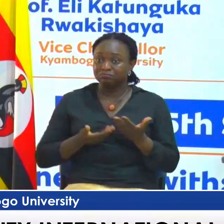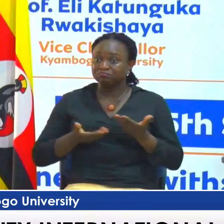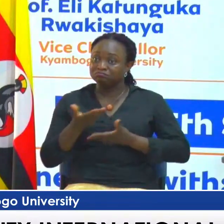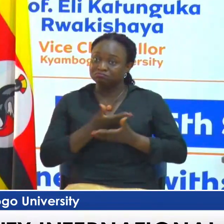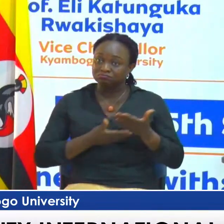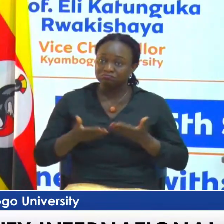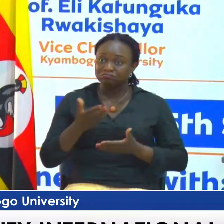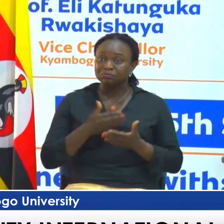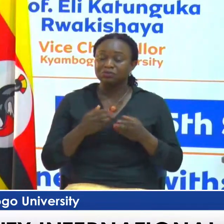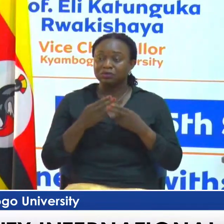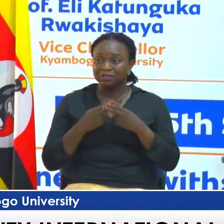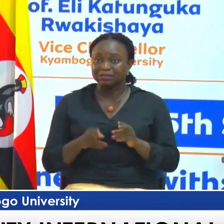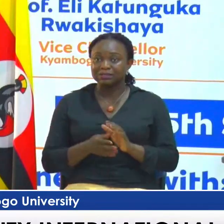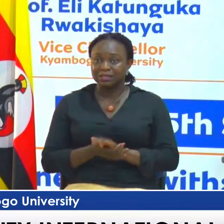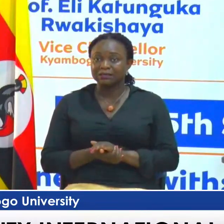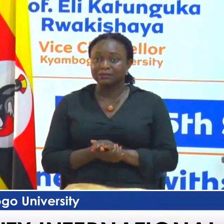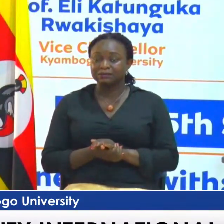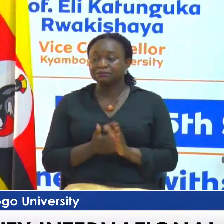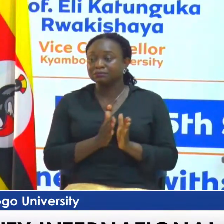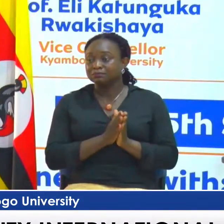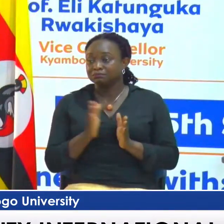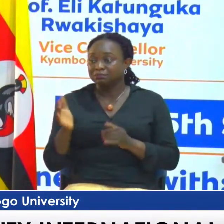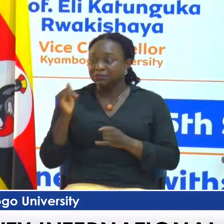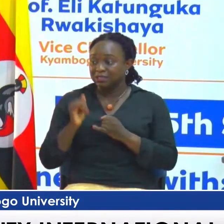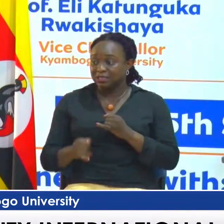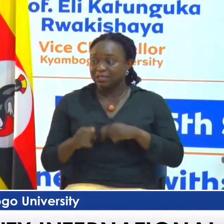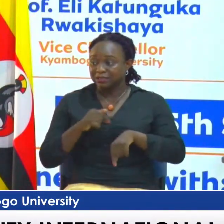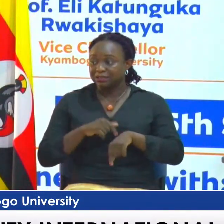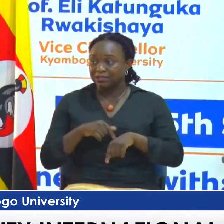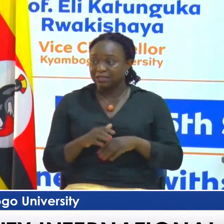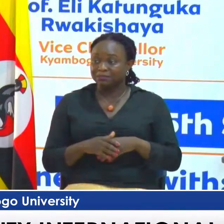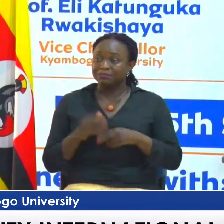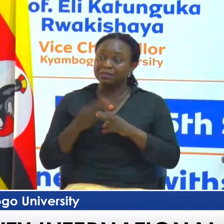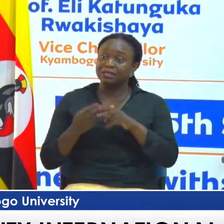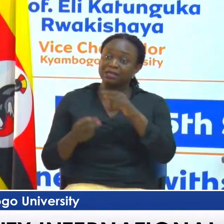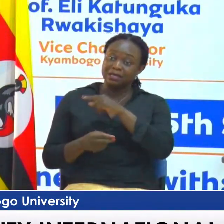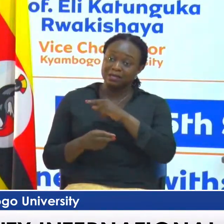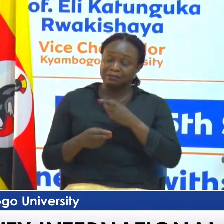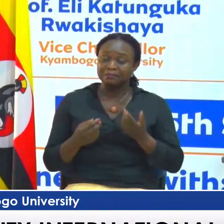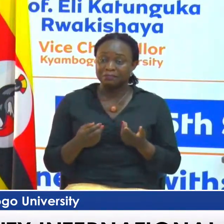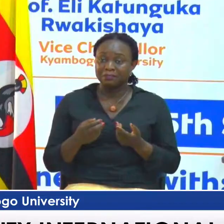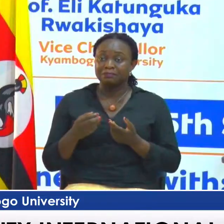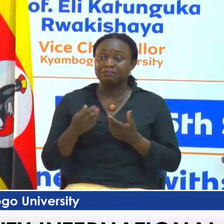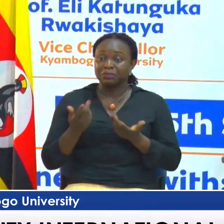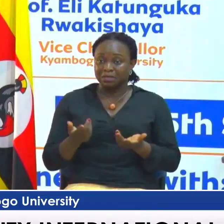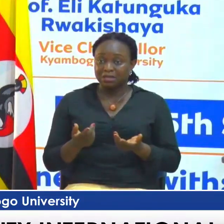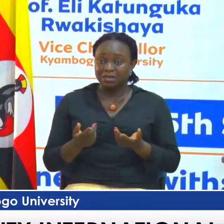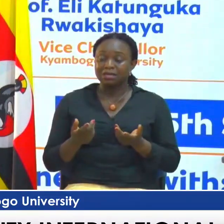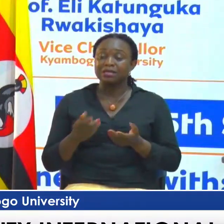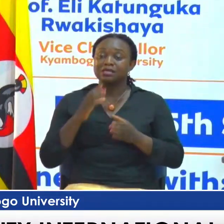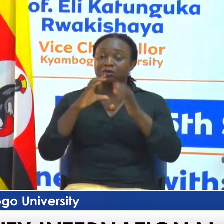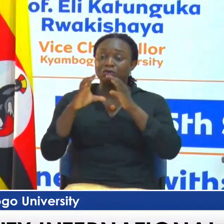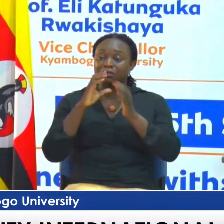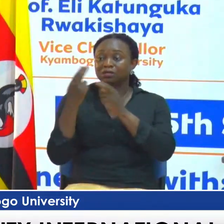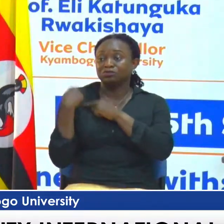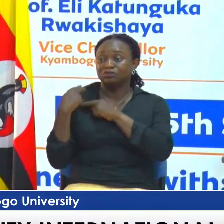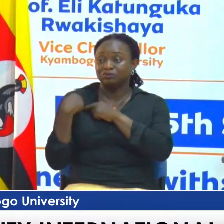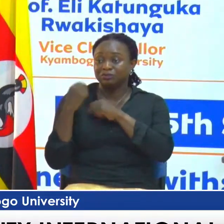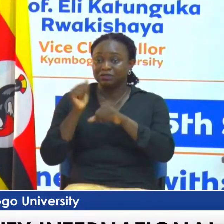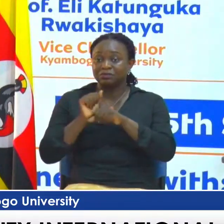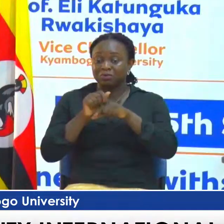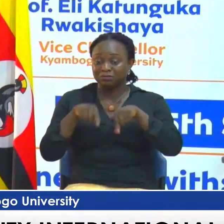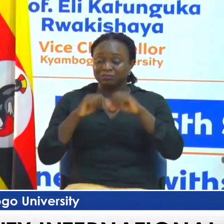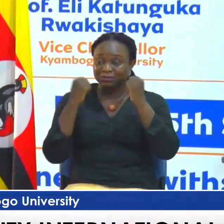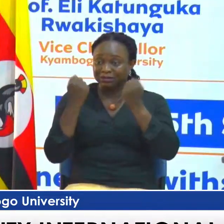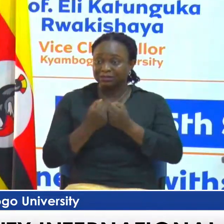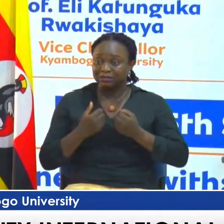we start on time and end on time. I am Ruben Tinomjun. I work here. I am the principal communications officer for Kyambogo